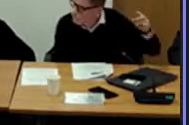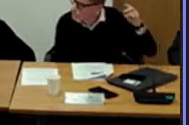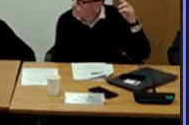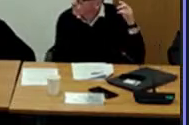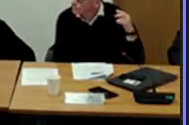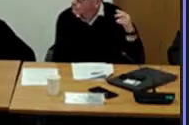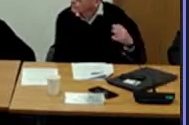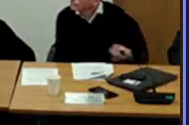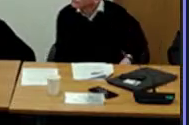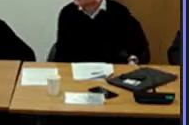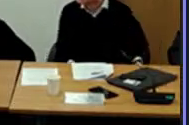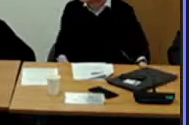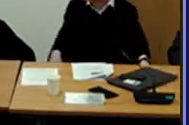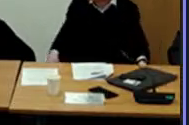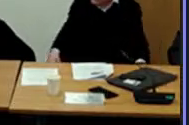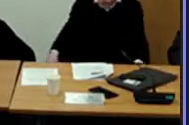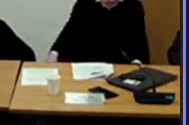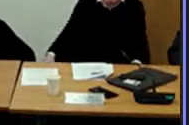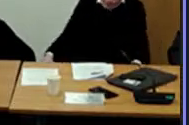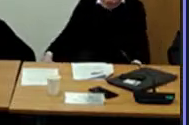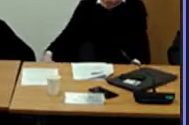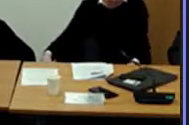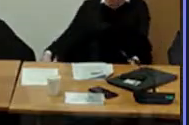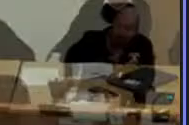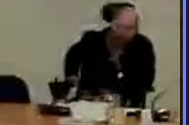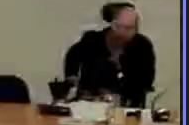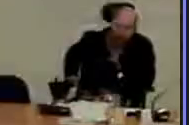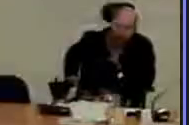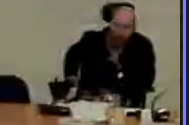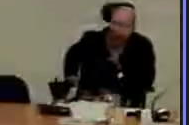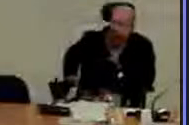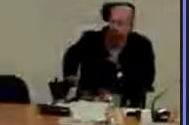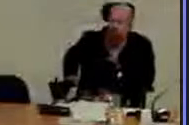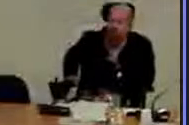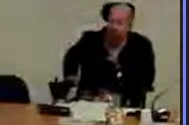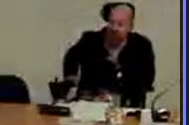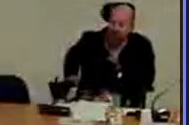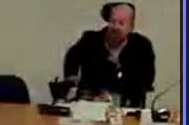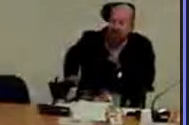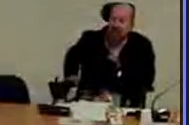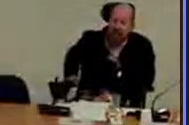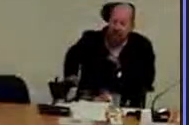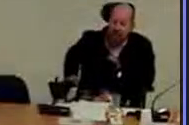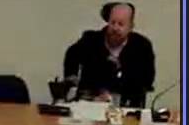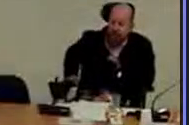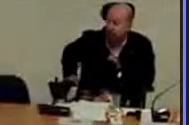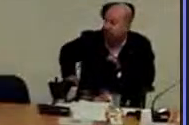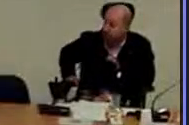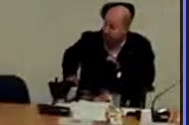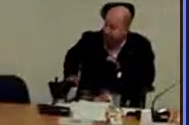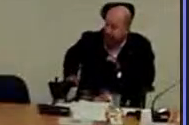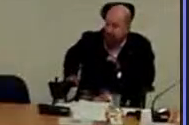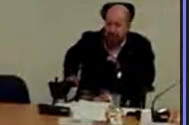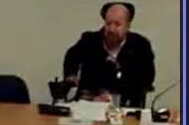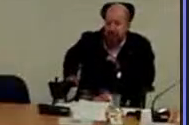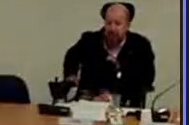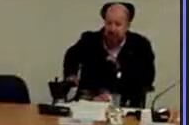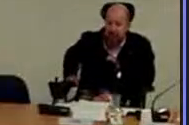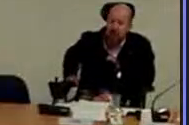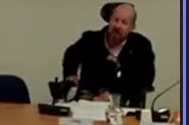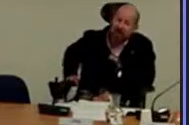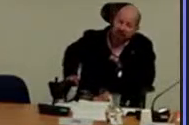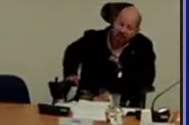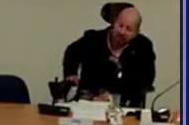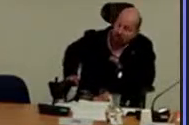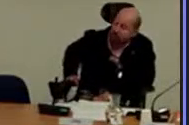Good evening, all. Thank you for the invitation and for listening. A little bit about myself. I'm Greg. I'm